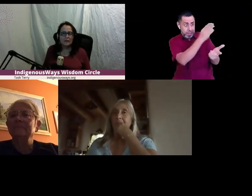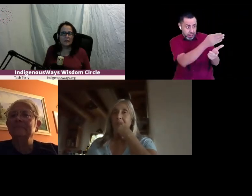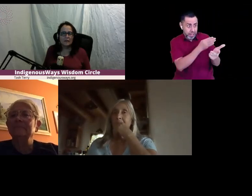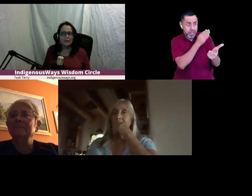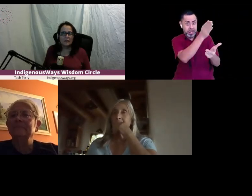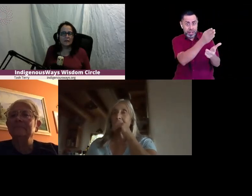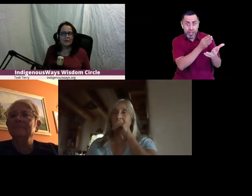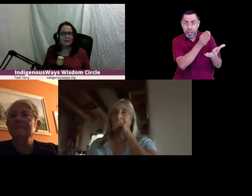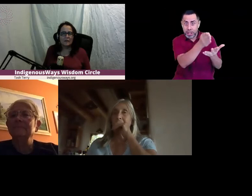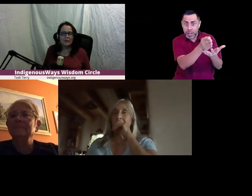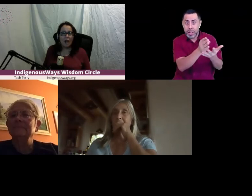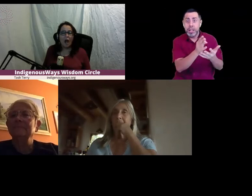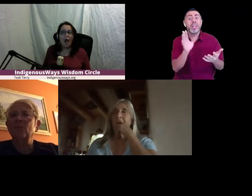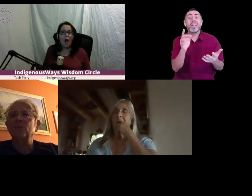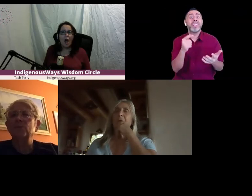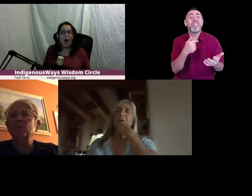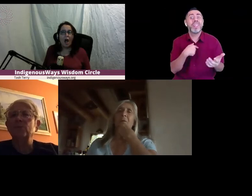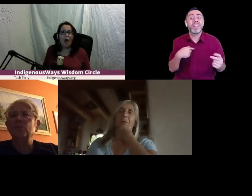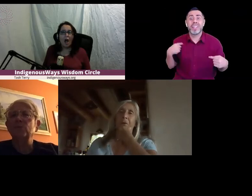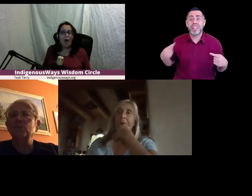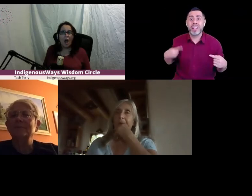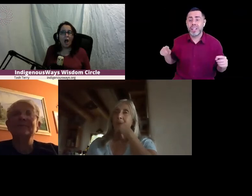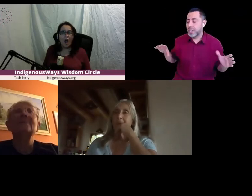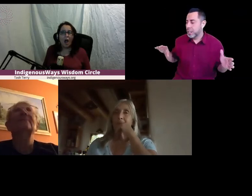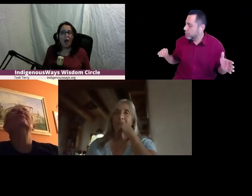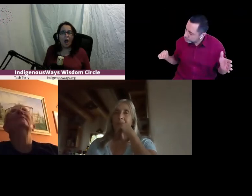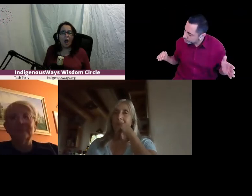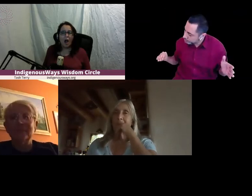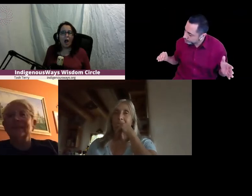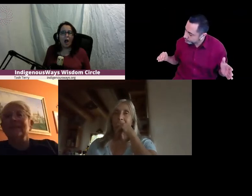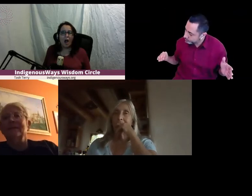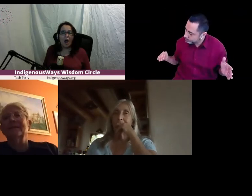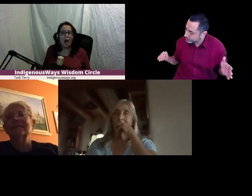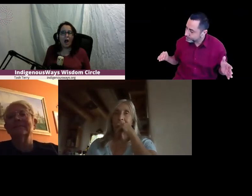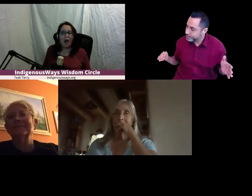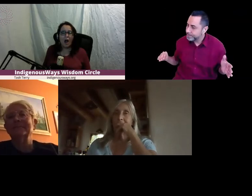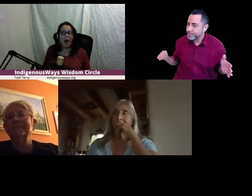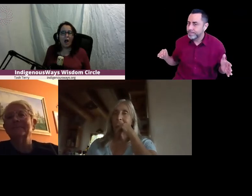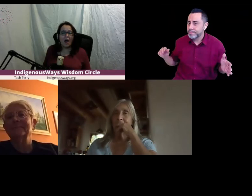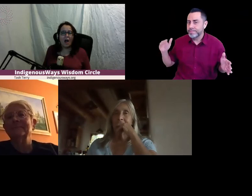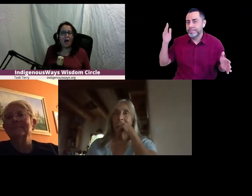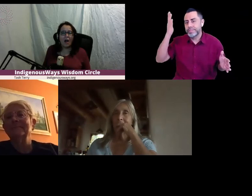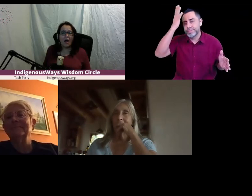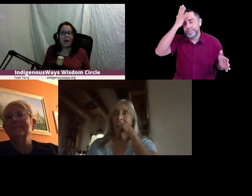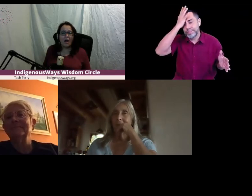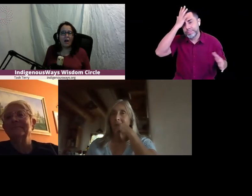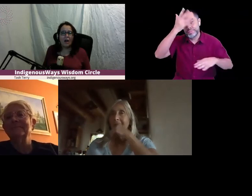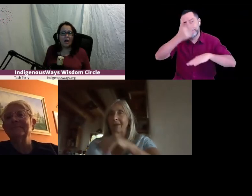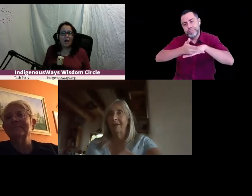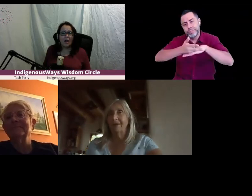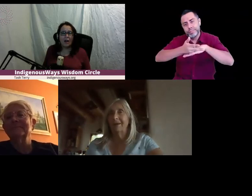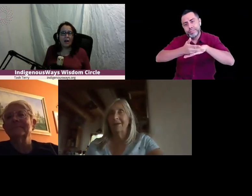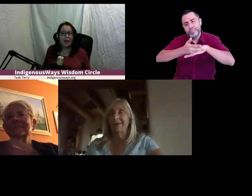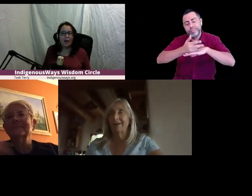Lake. I had a flat tire. So I waited, and I took off the spare,